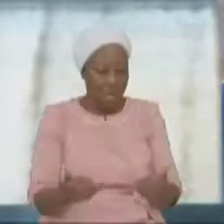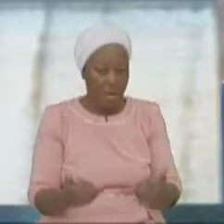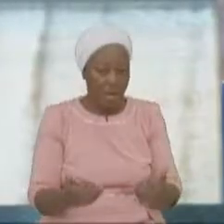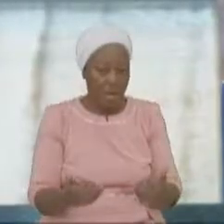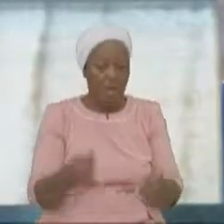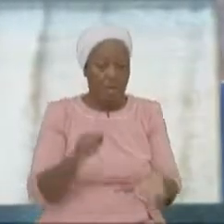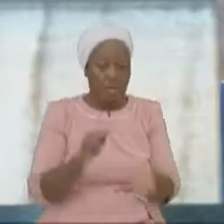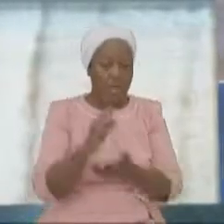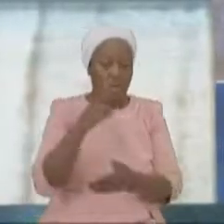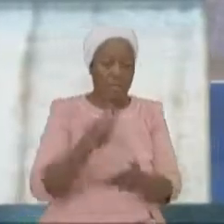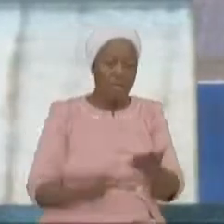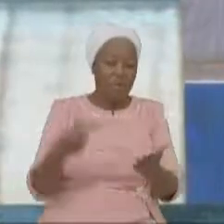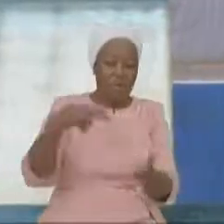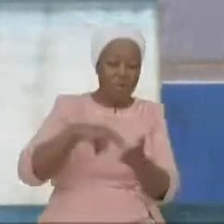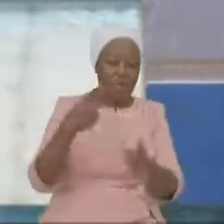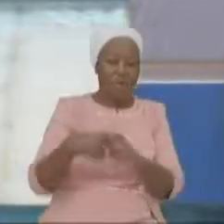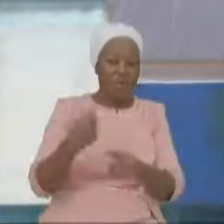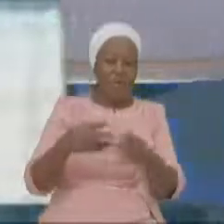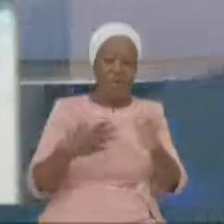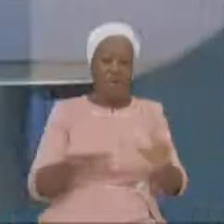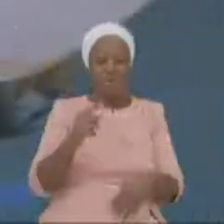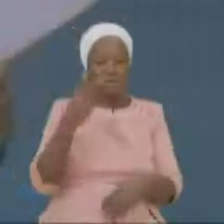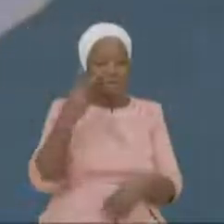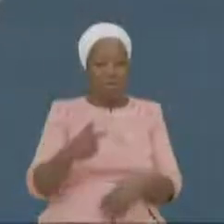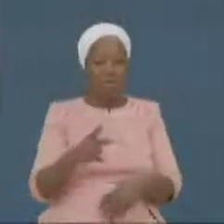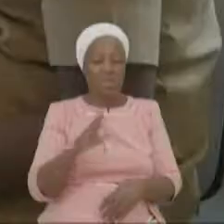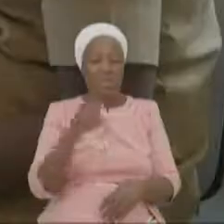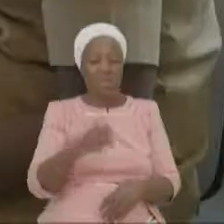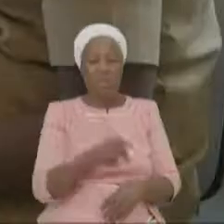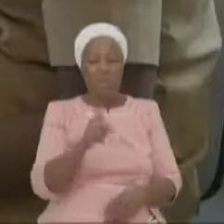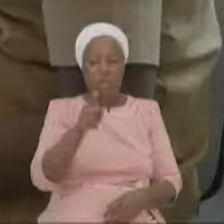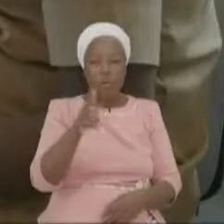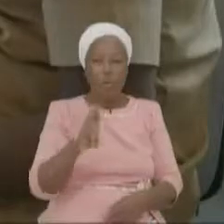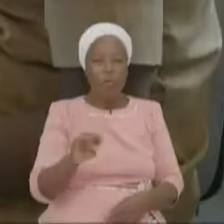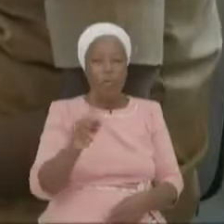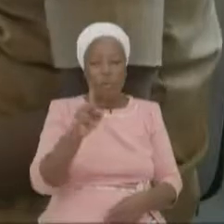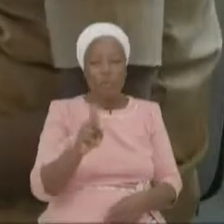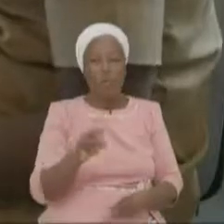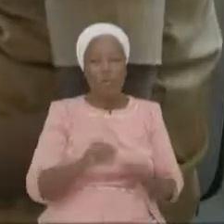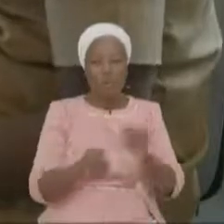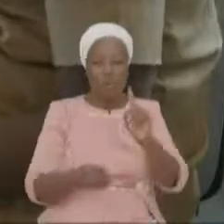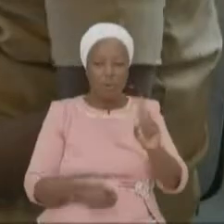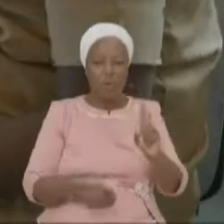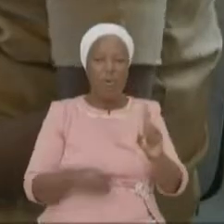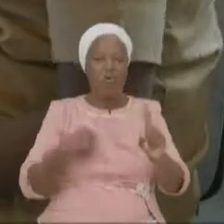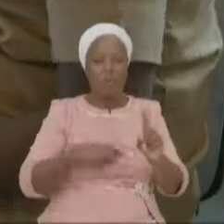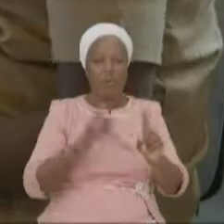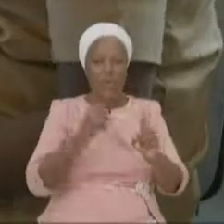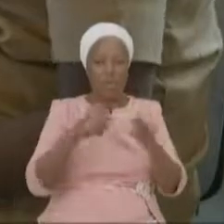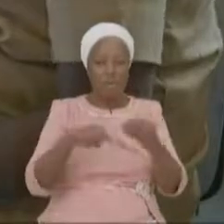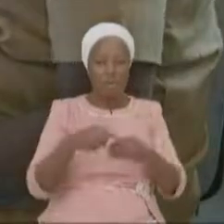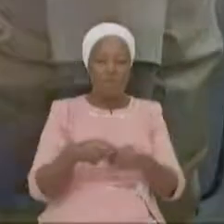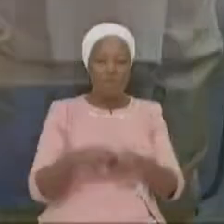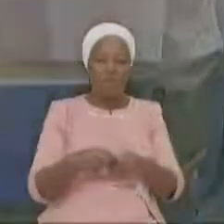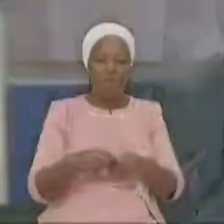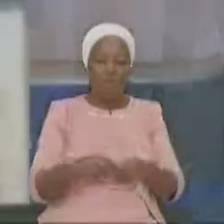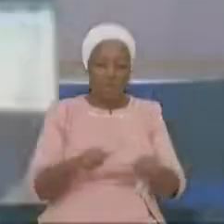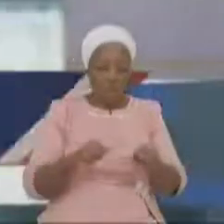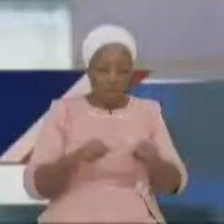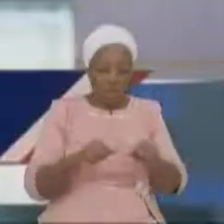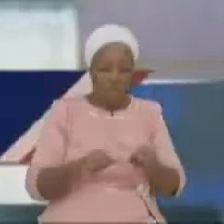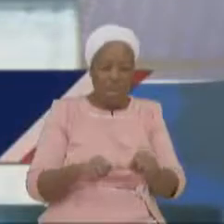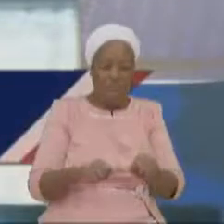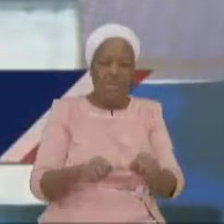are risen from the dead. Let's look at them one by one. Number one, we're talking about